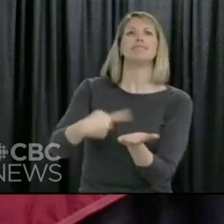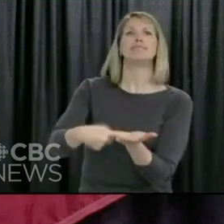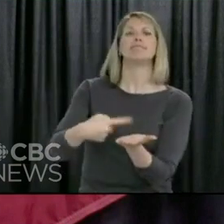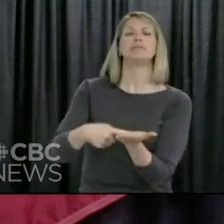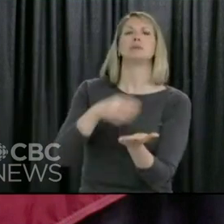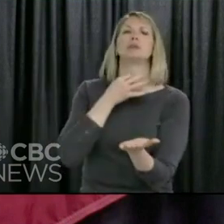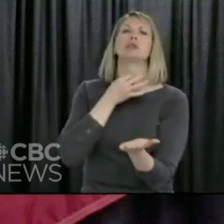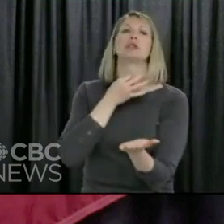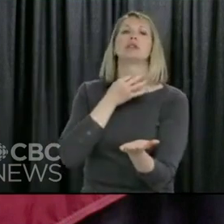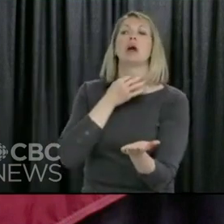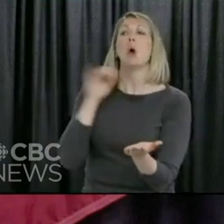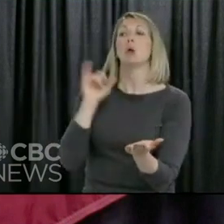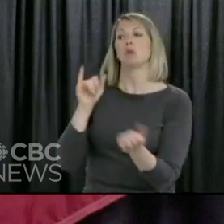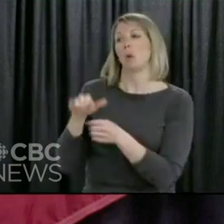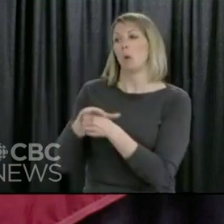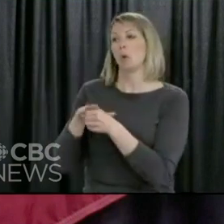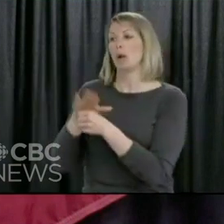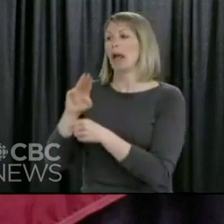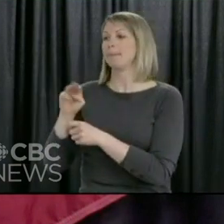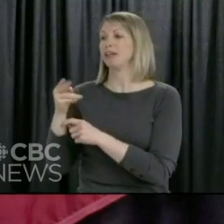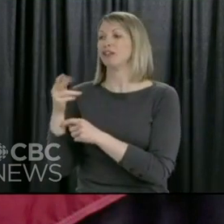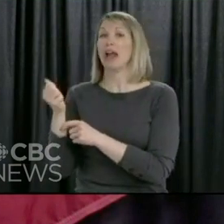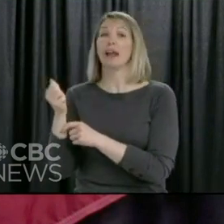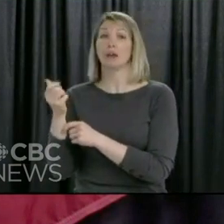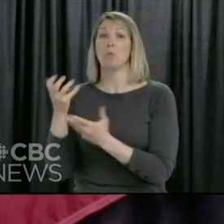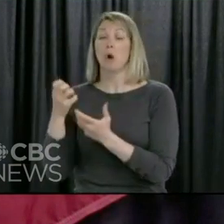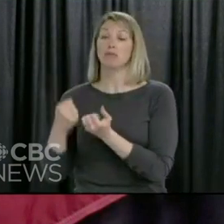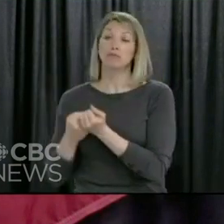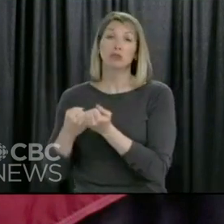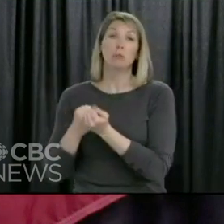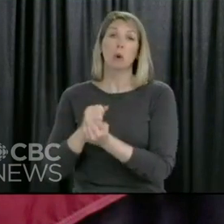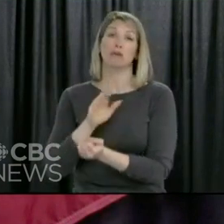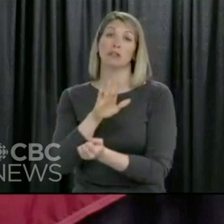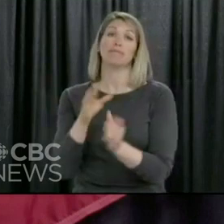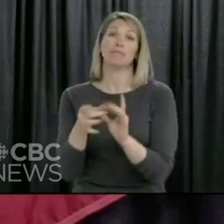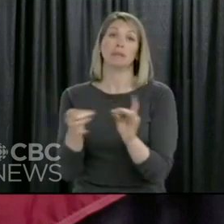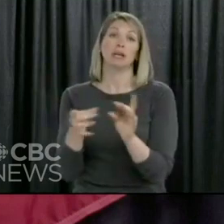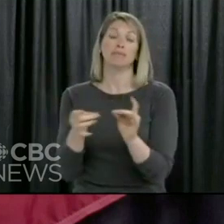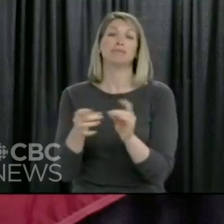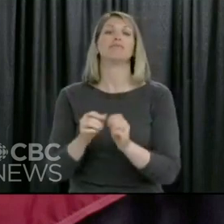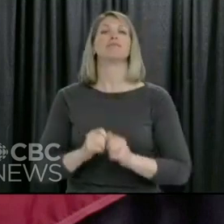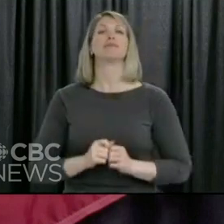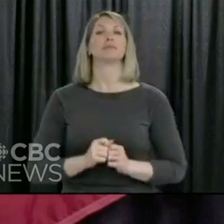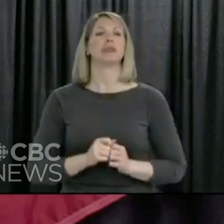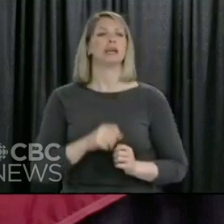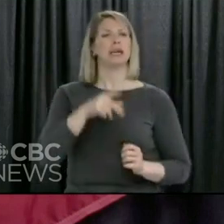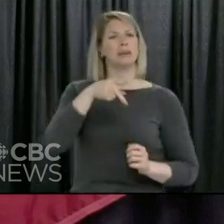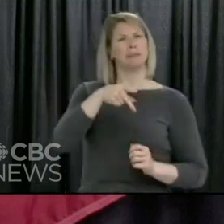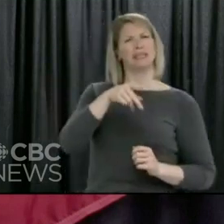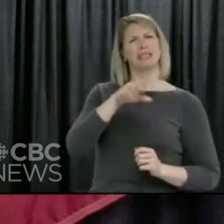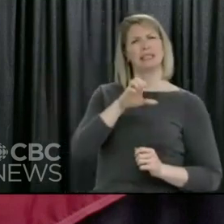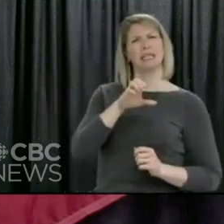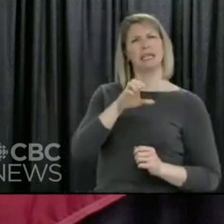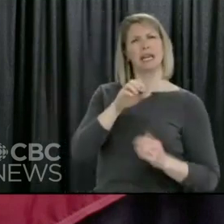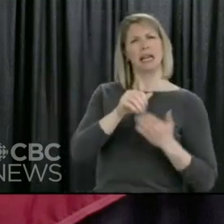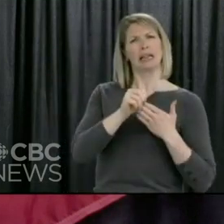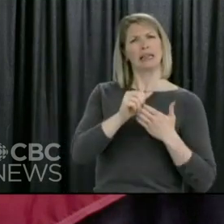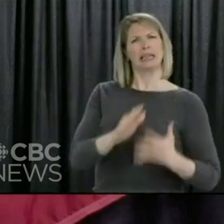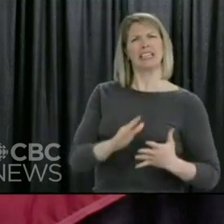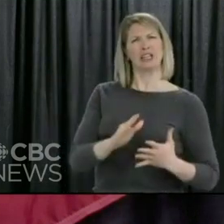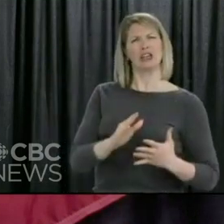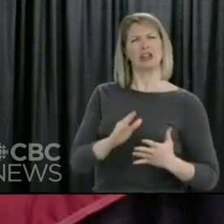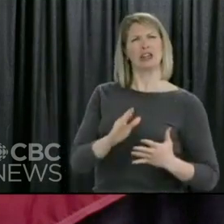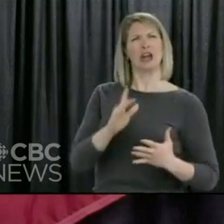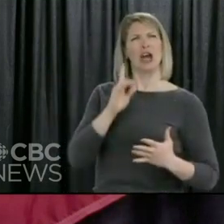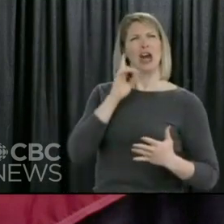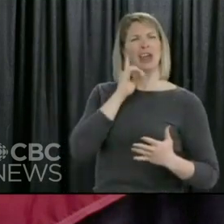by all MHA. Yeah, so I think the statement that was made by, you know, Mr. Crosby, it wasn't a scathing, as you know, I think the news release